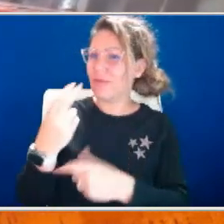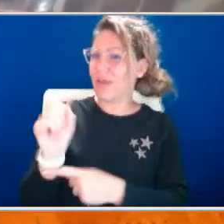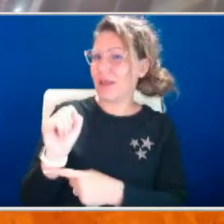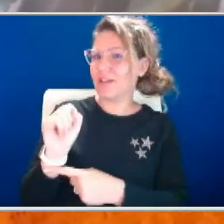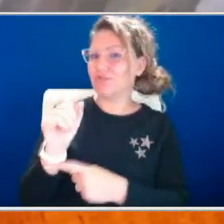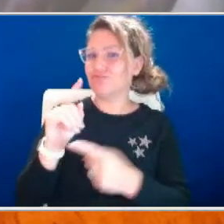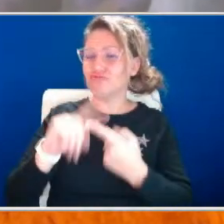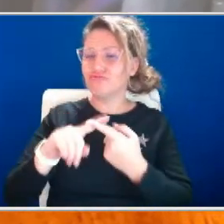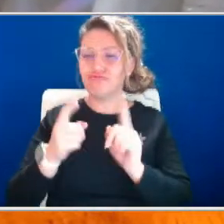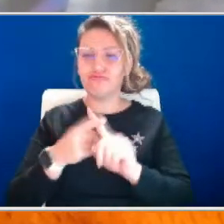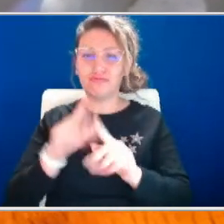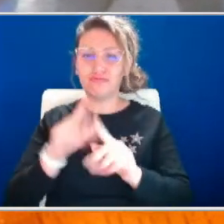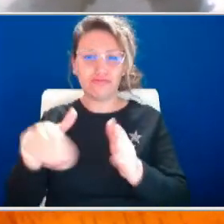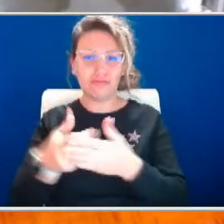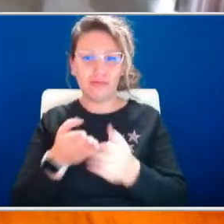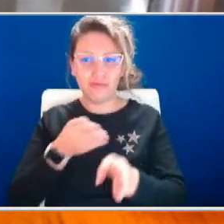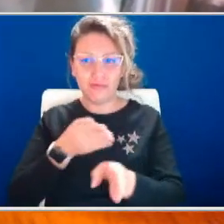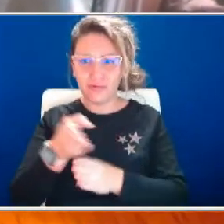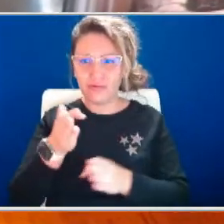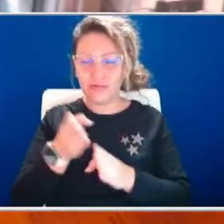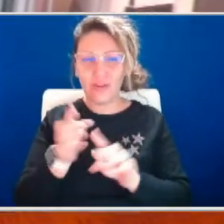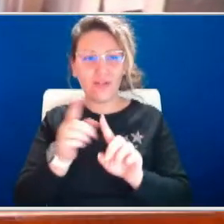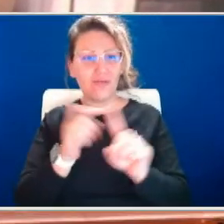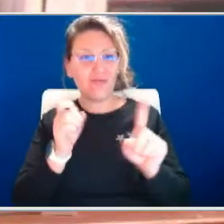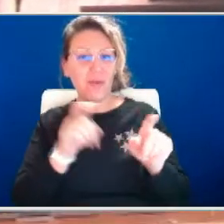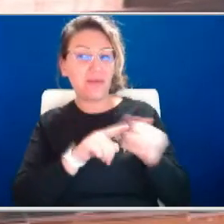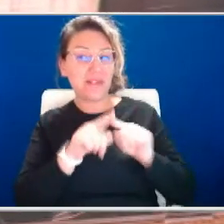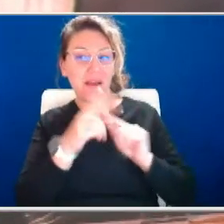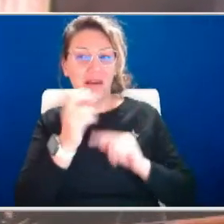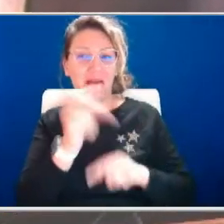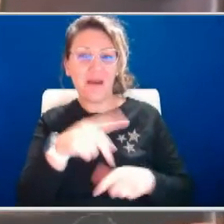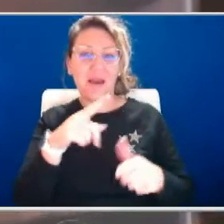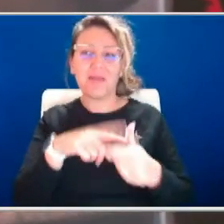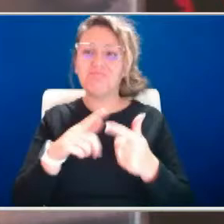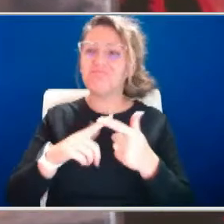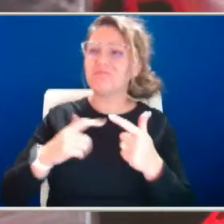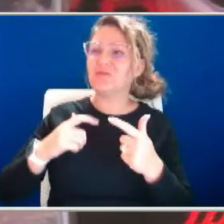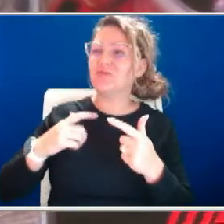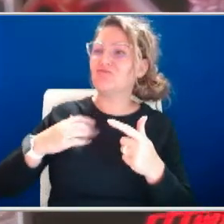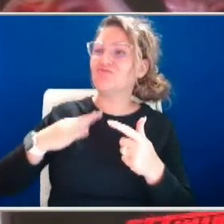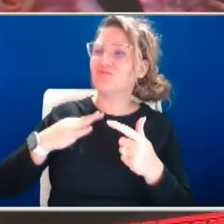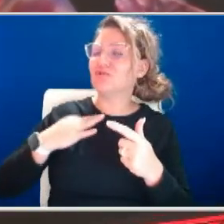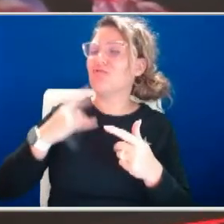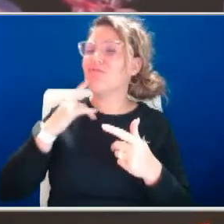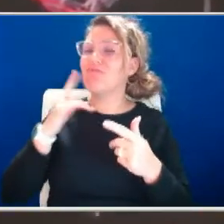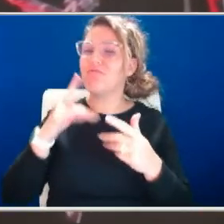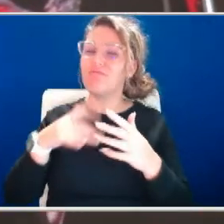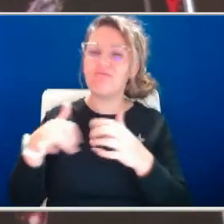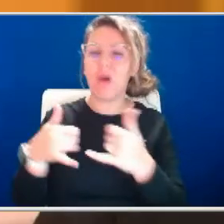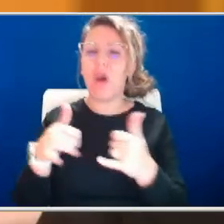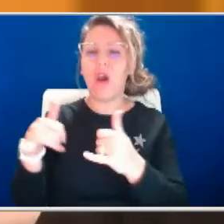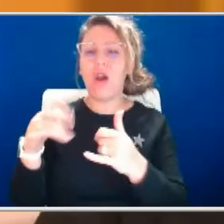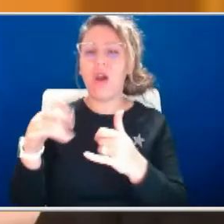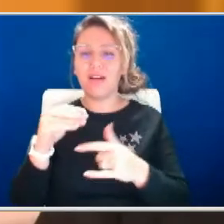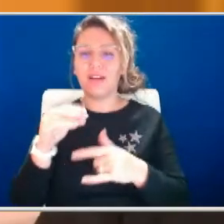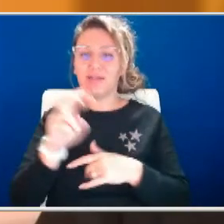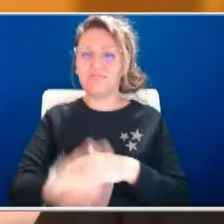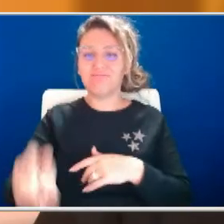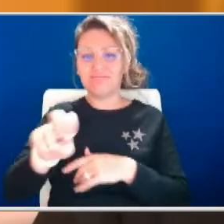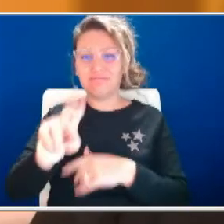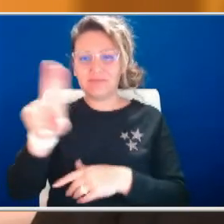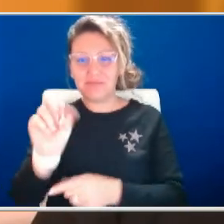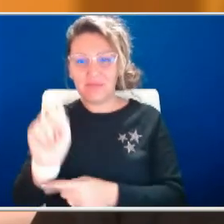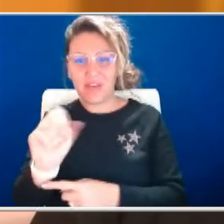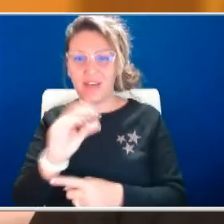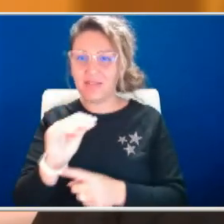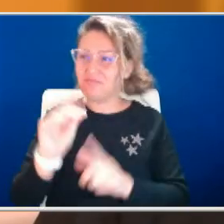It took them from sock hops and frat parties around town to touring the U.S. and Europe. We ended up getting to go to London again and